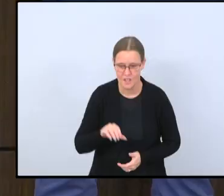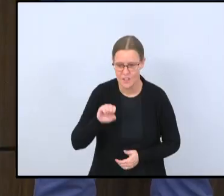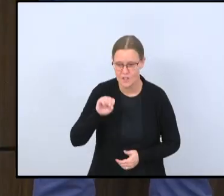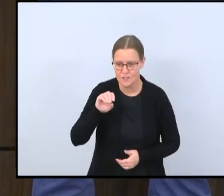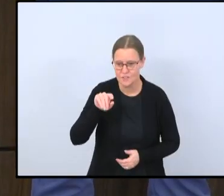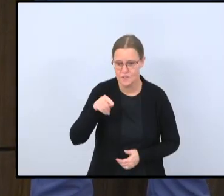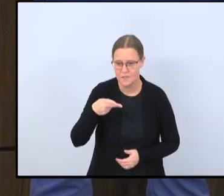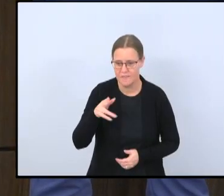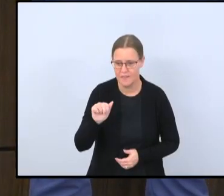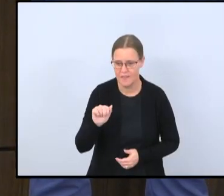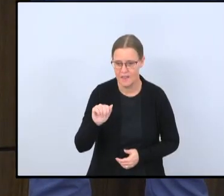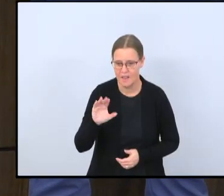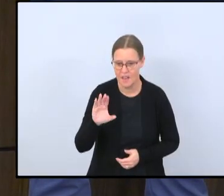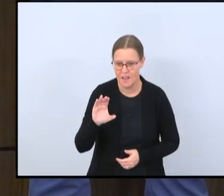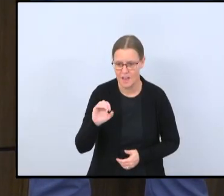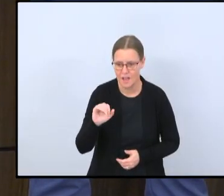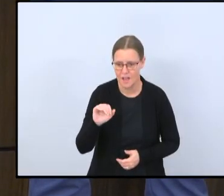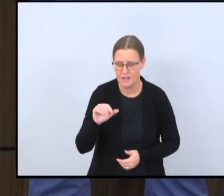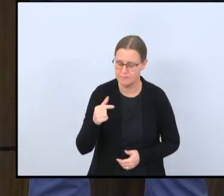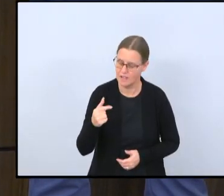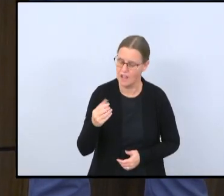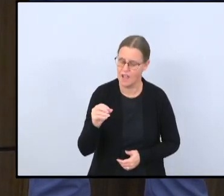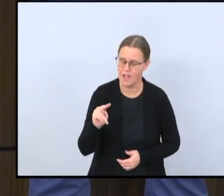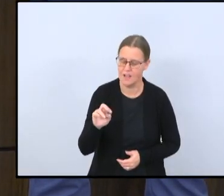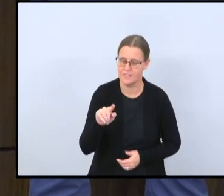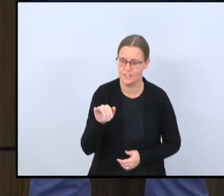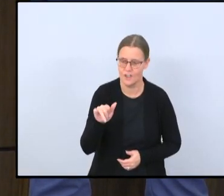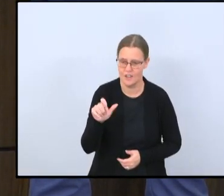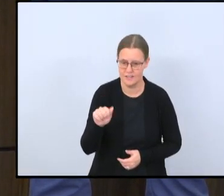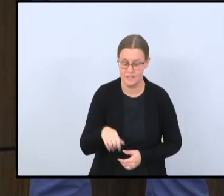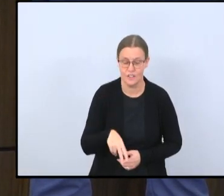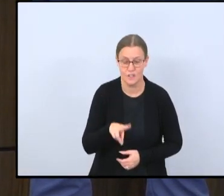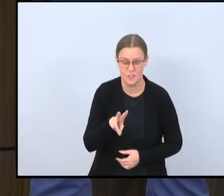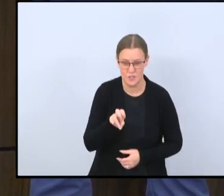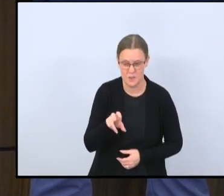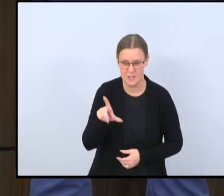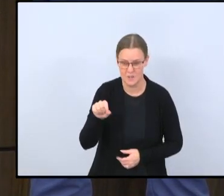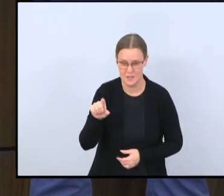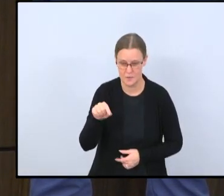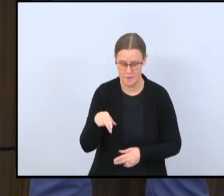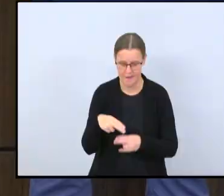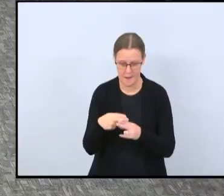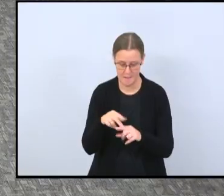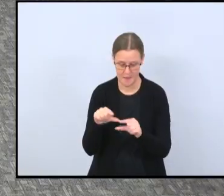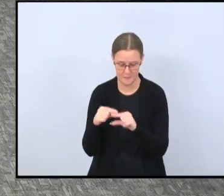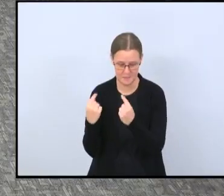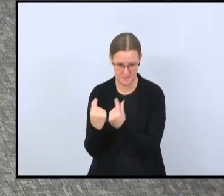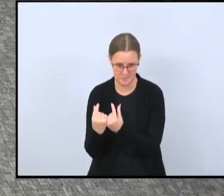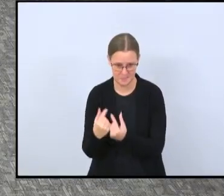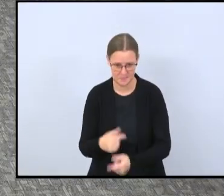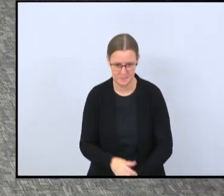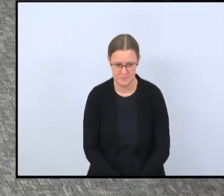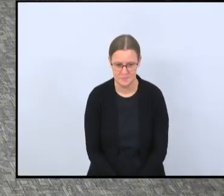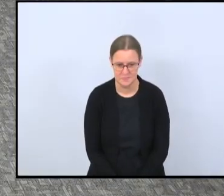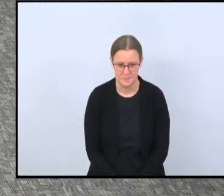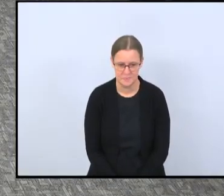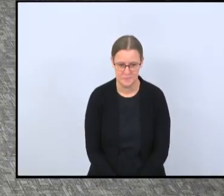Sophia Gonzalez. Sophia competed in the 220-pound weight class.